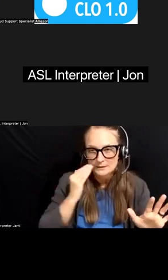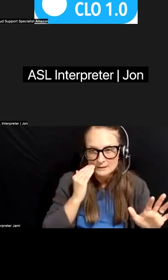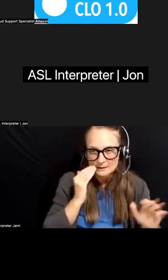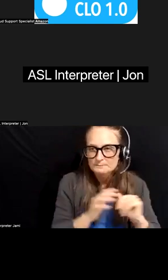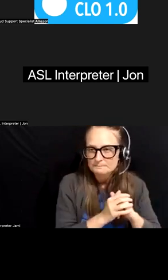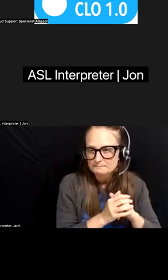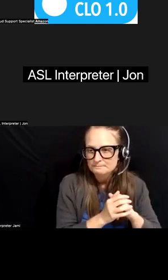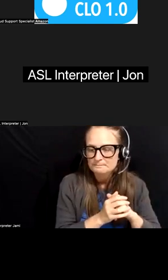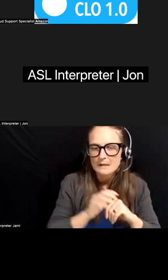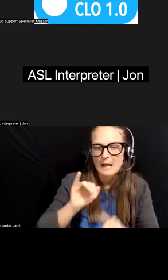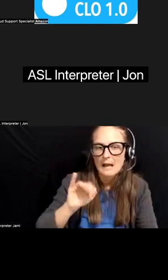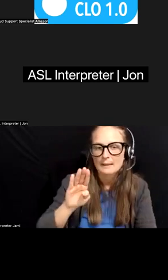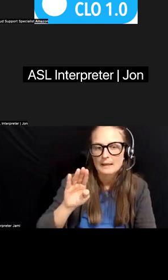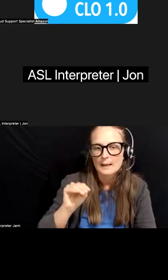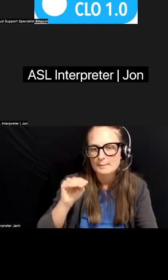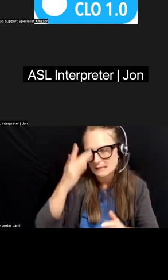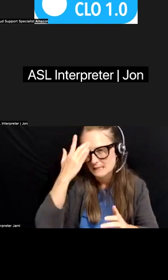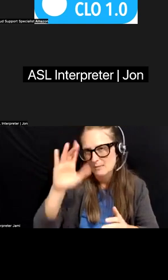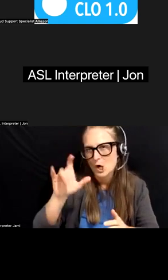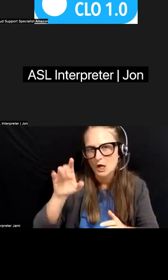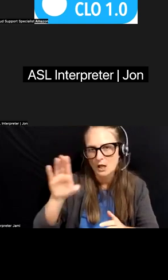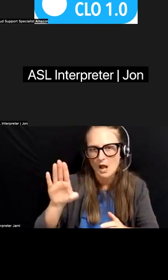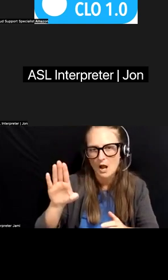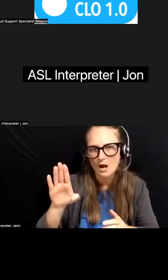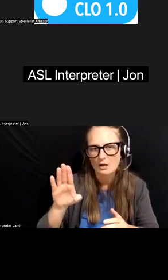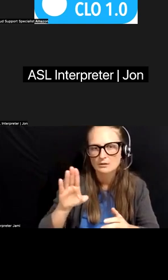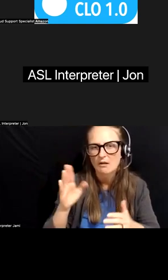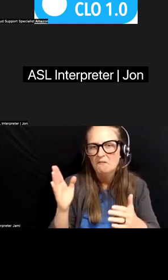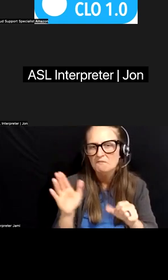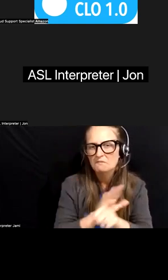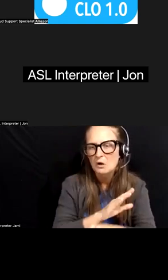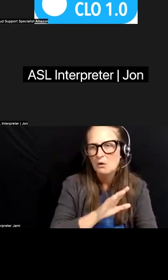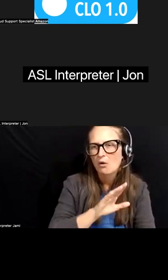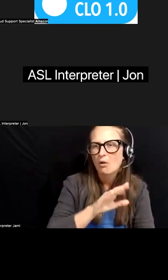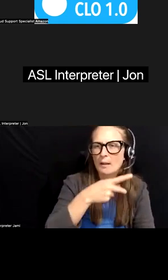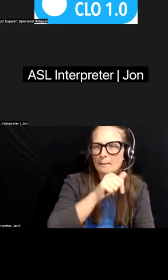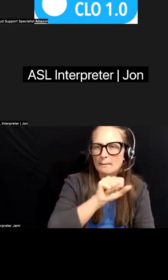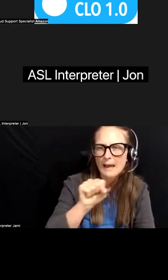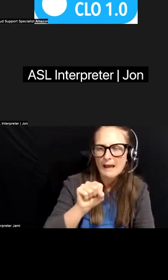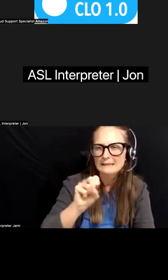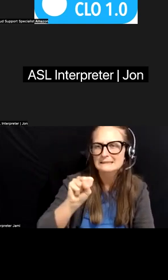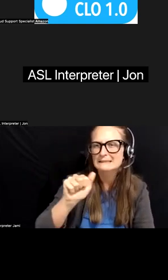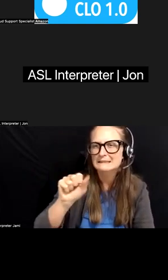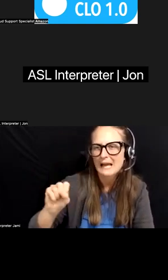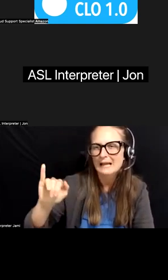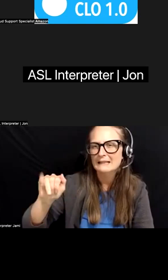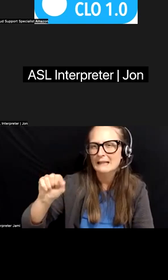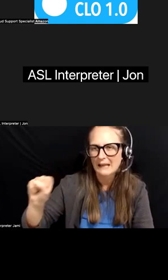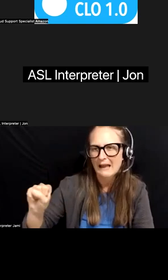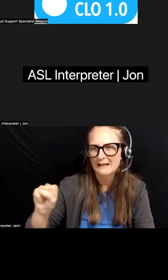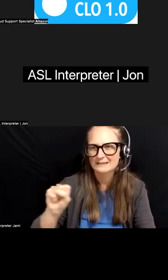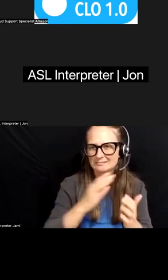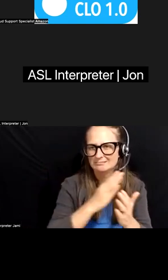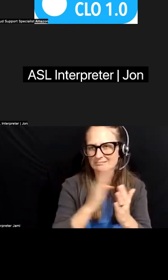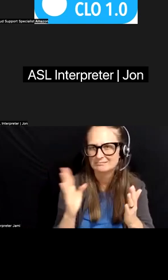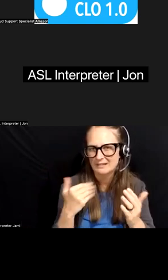IBM Smart Cloud provides a full range of EAS, PaaS, and SaaS cloud computing services to businesses. Again, this video is in